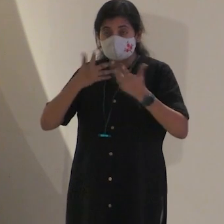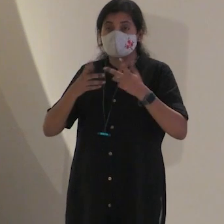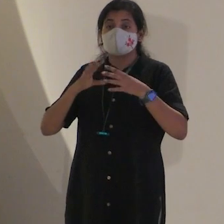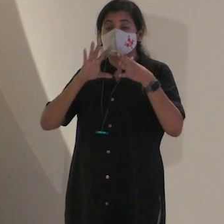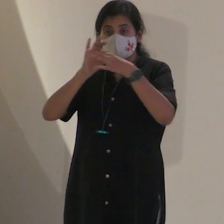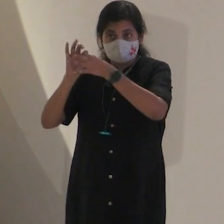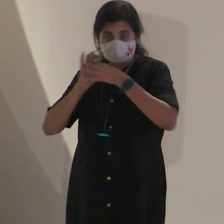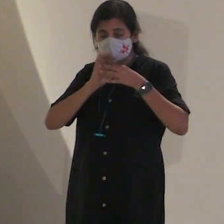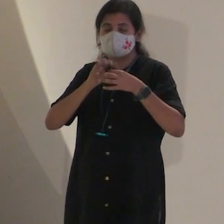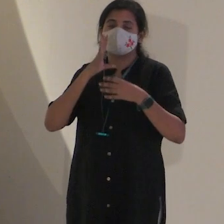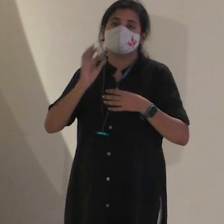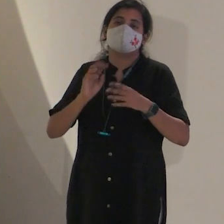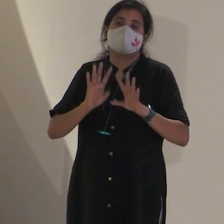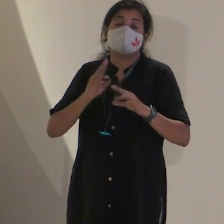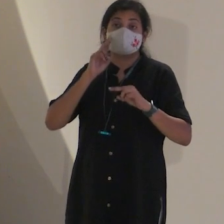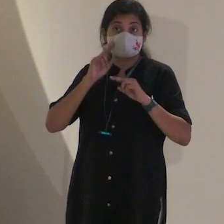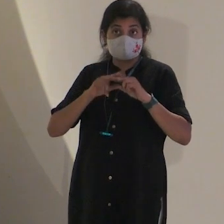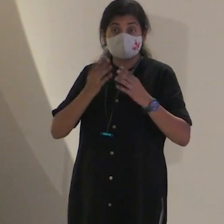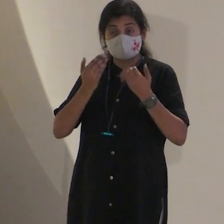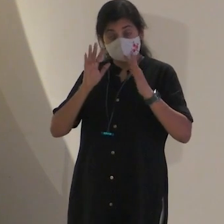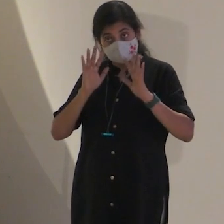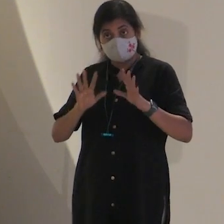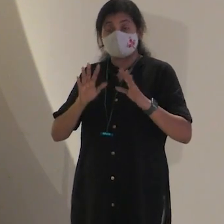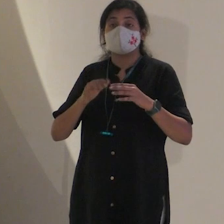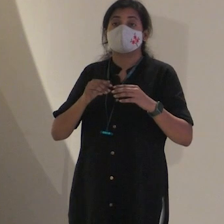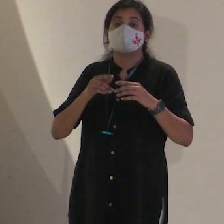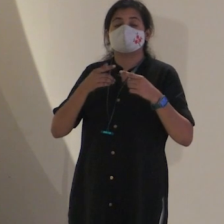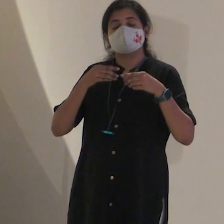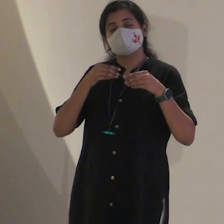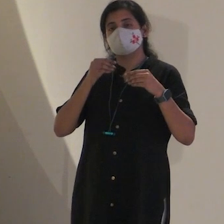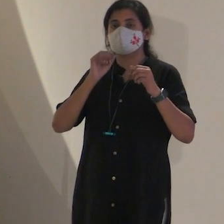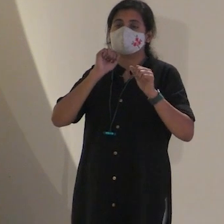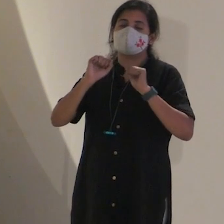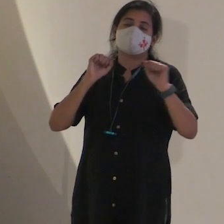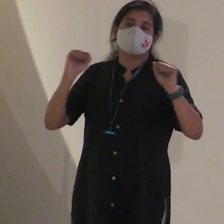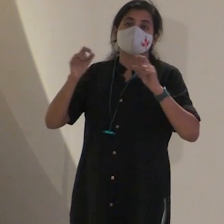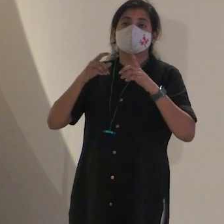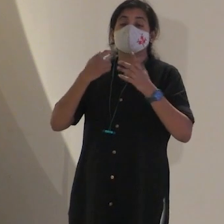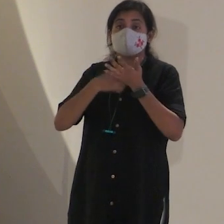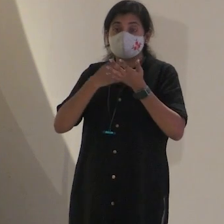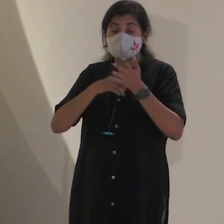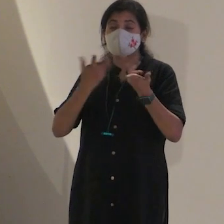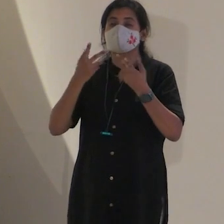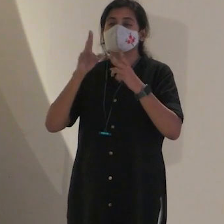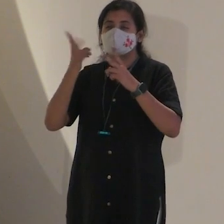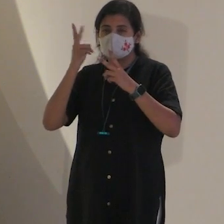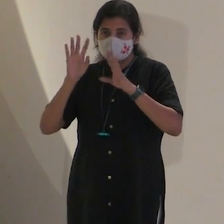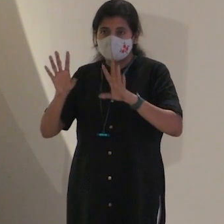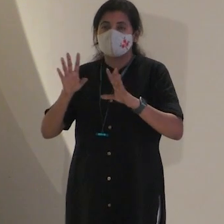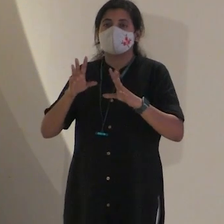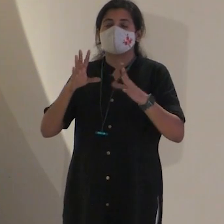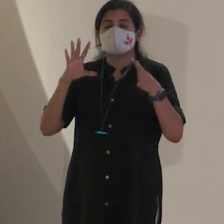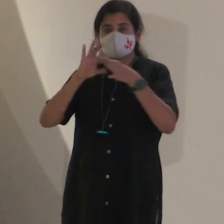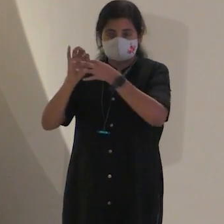possible. If possible to do within the framework of our rules, institutional rules, and